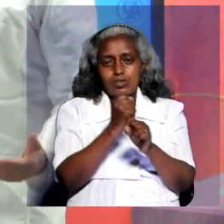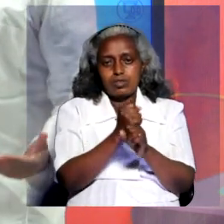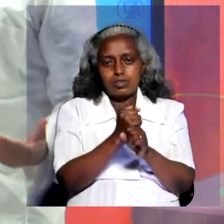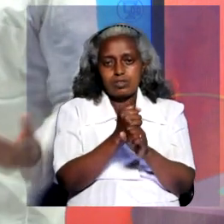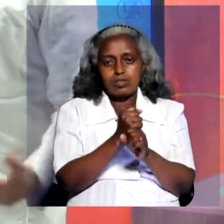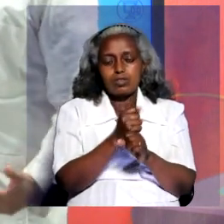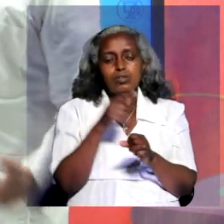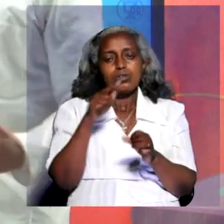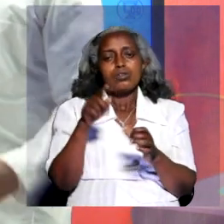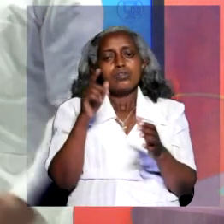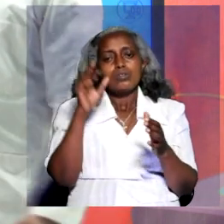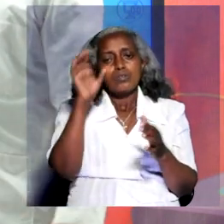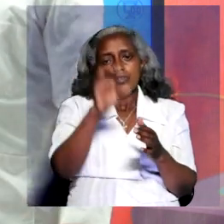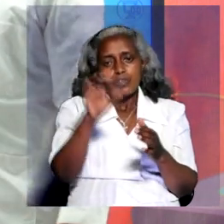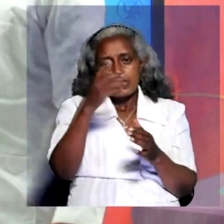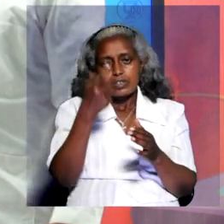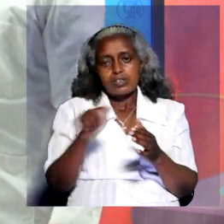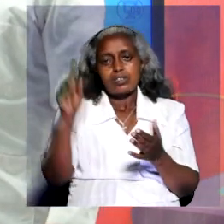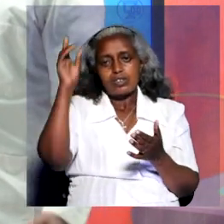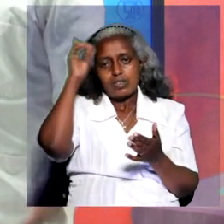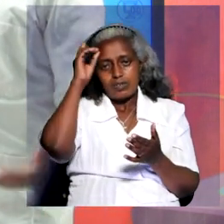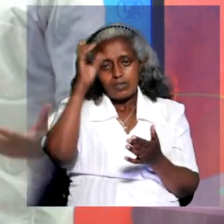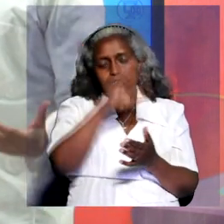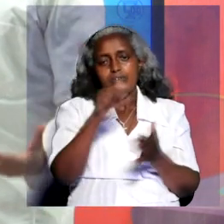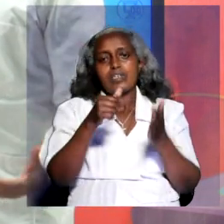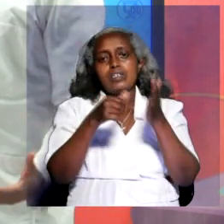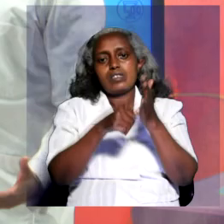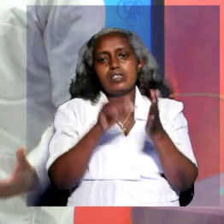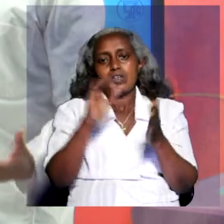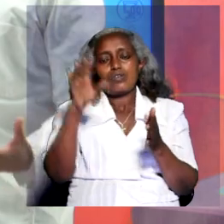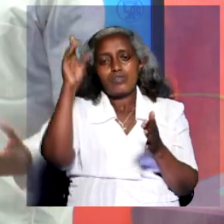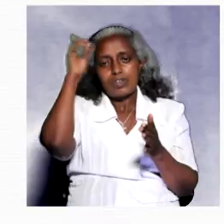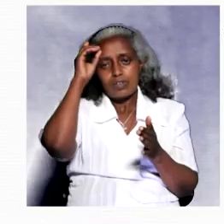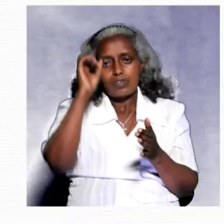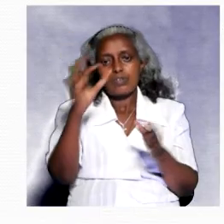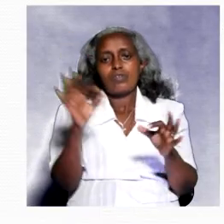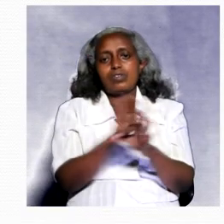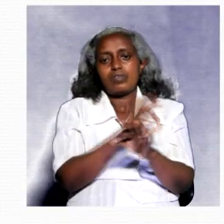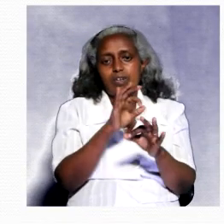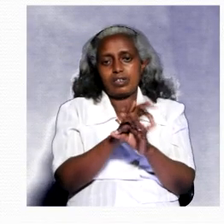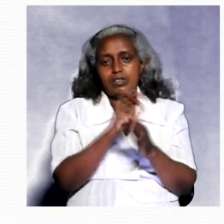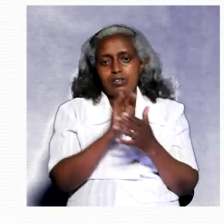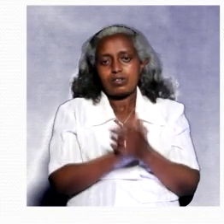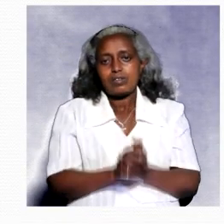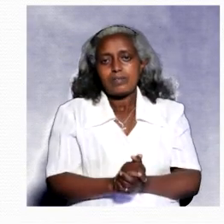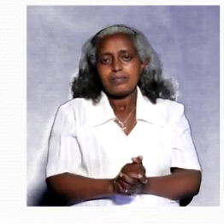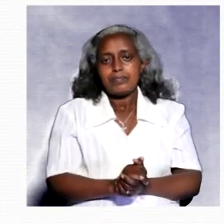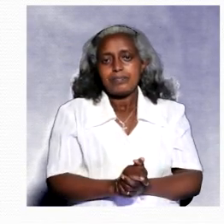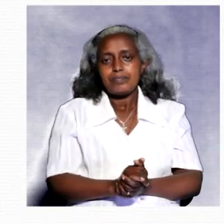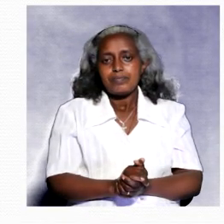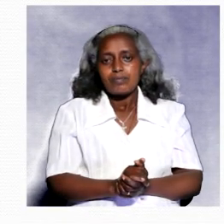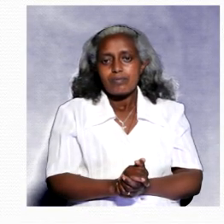we need to find the derivative and the sign of derivative of the function.